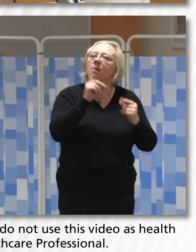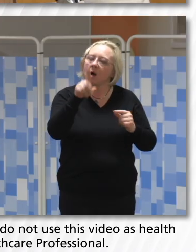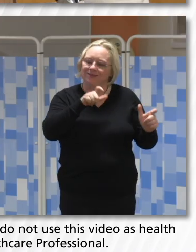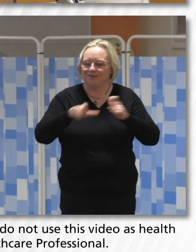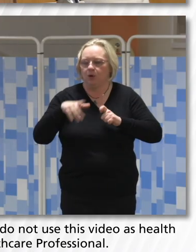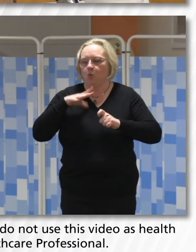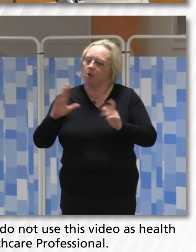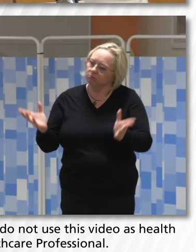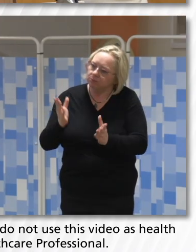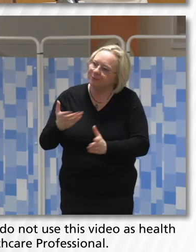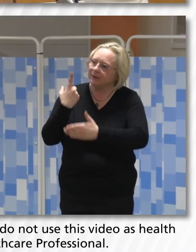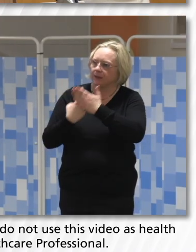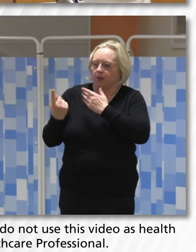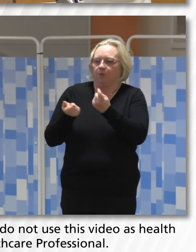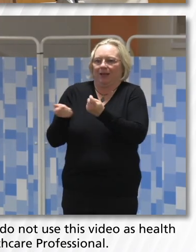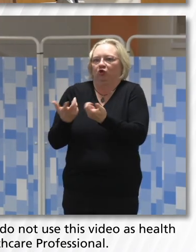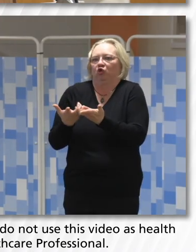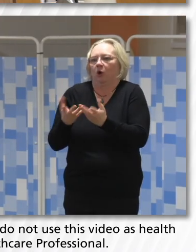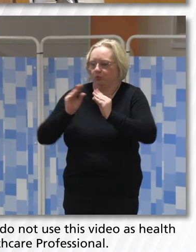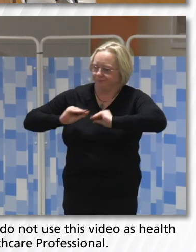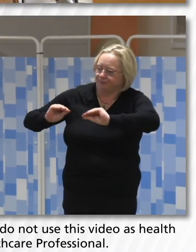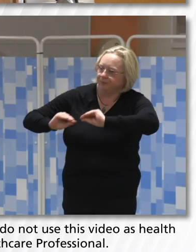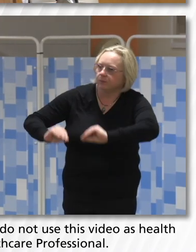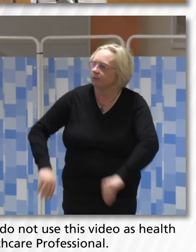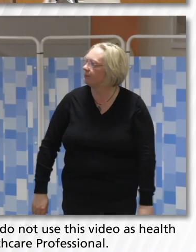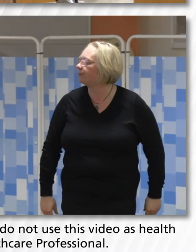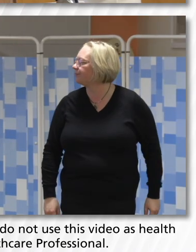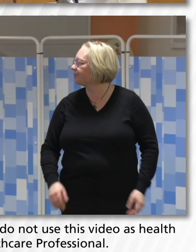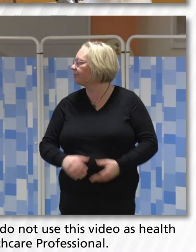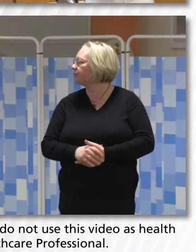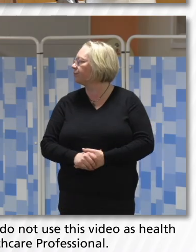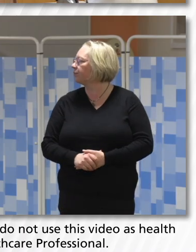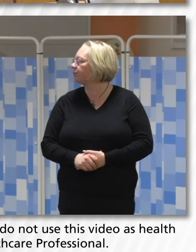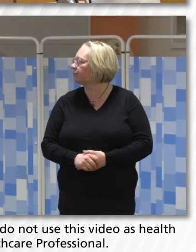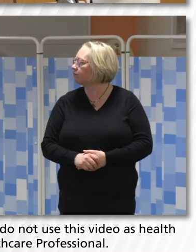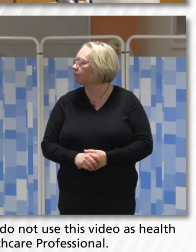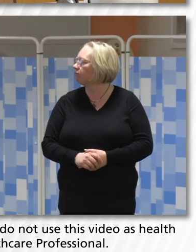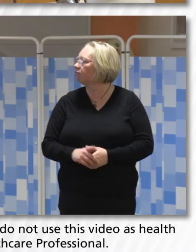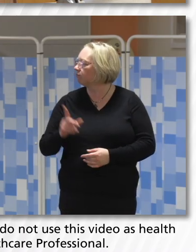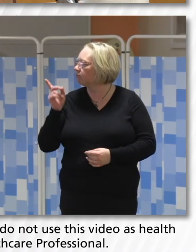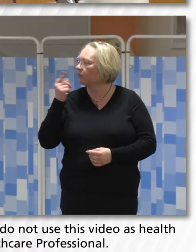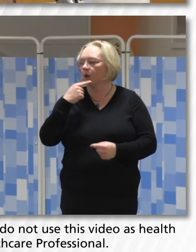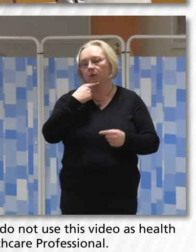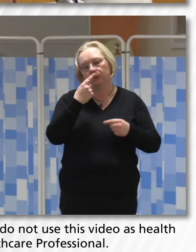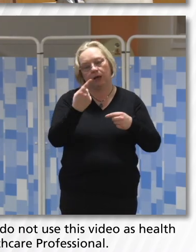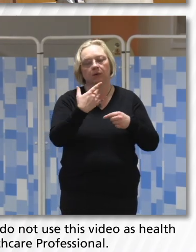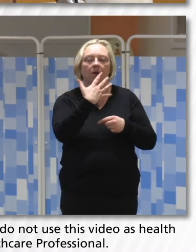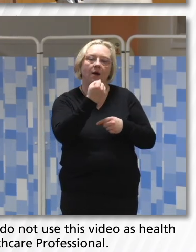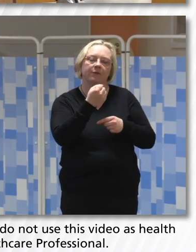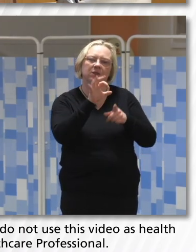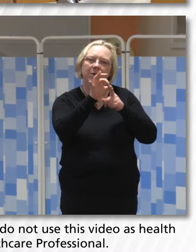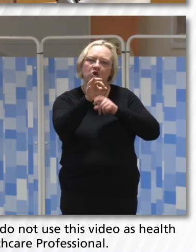So as Fiona said, we have a weekly Parkinson's nurse. And within that